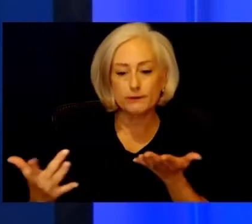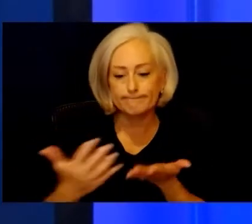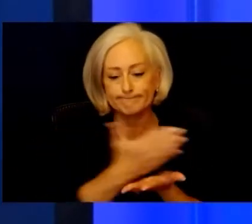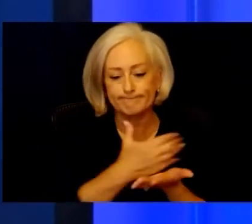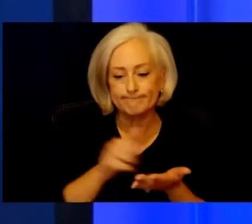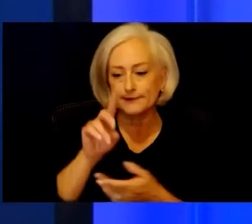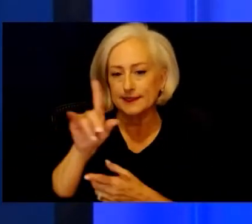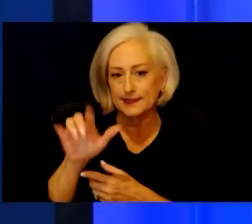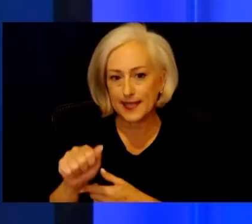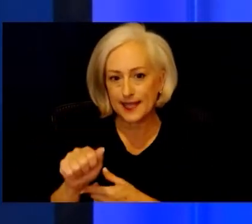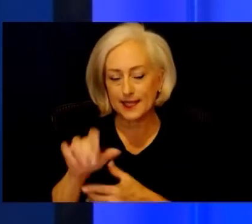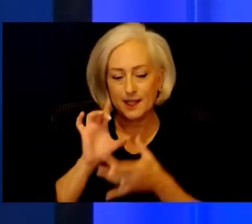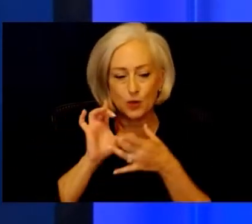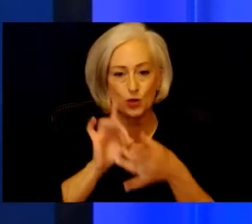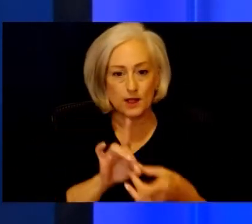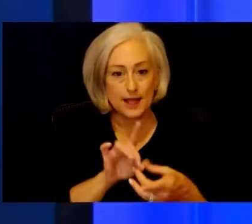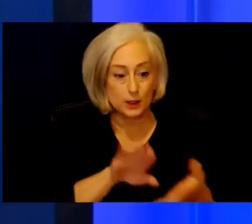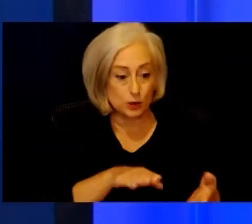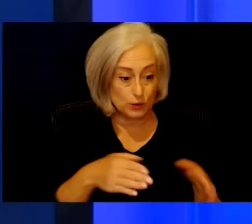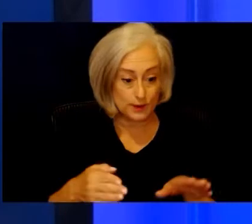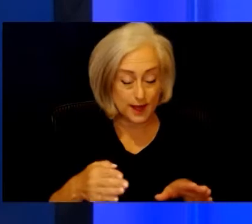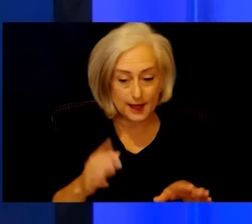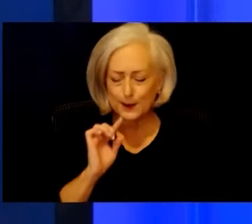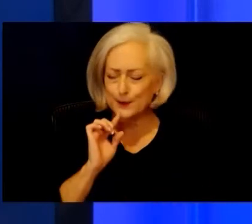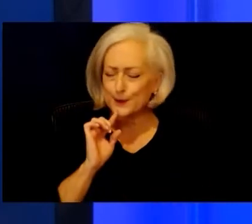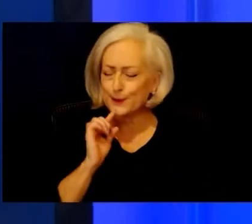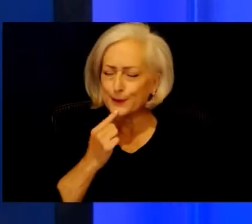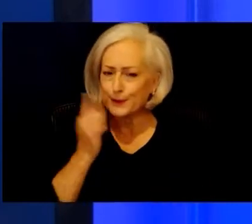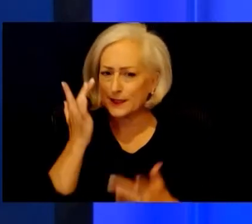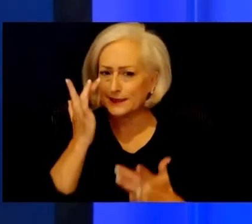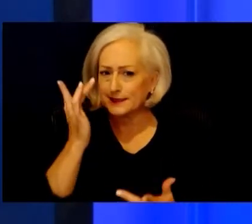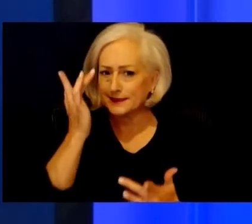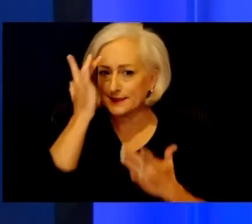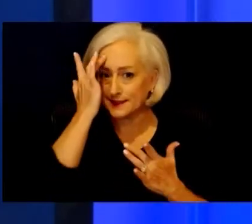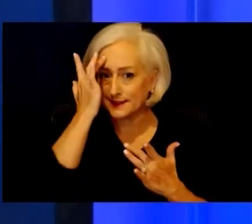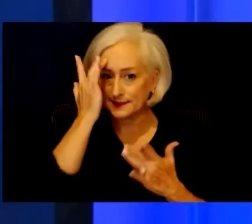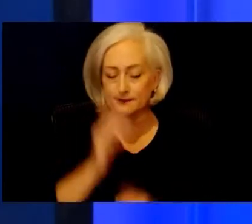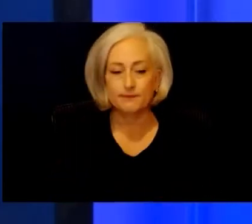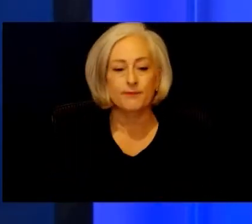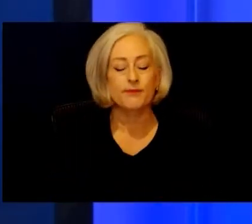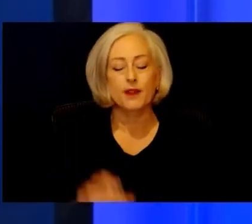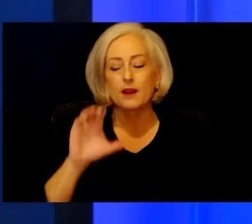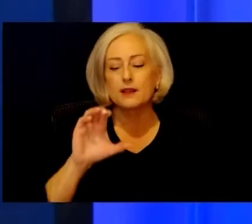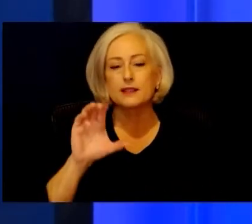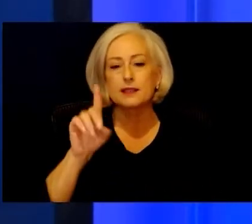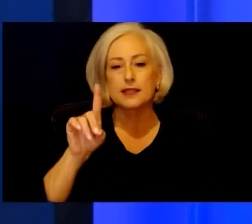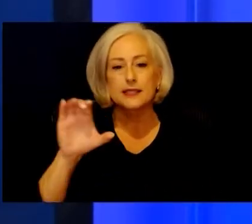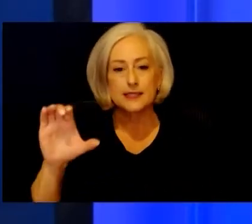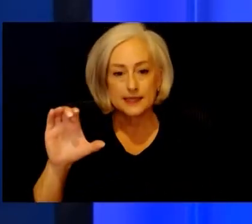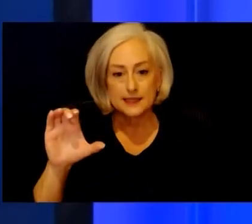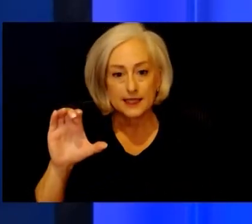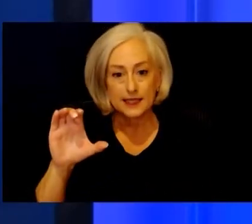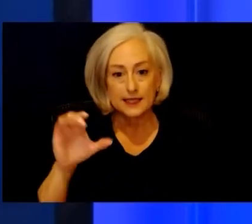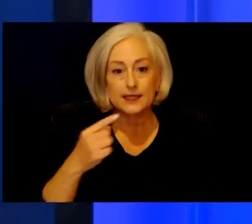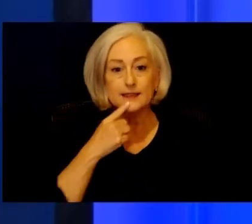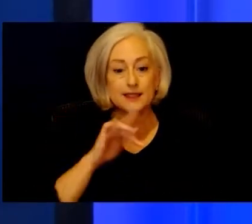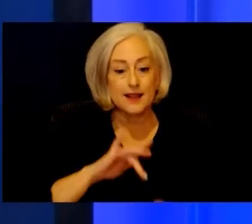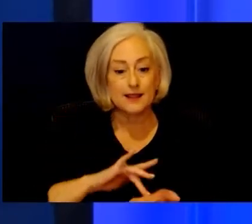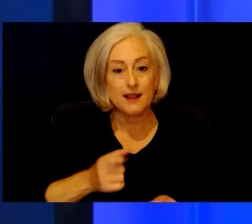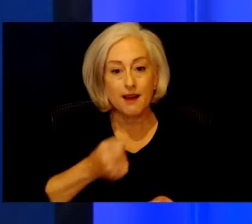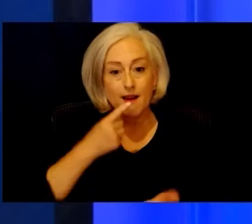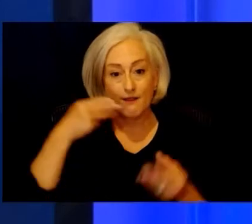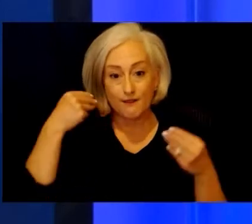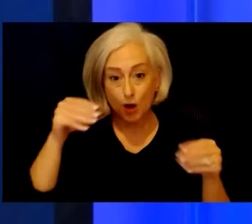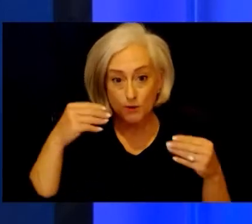mortality and severe disease. In addition, the CDC says pharmacies and federal agencies throughout 82 million